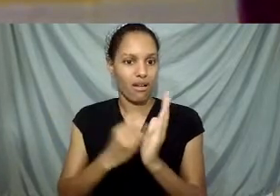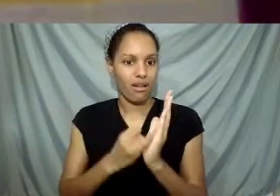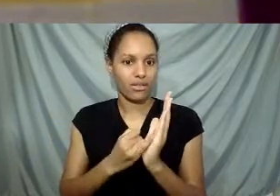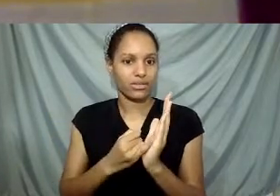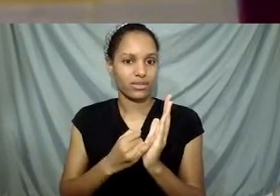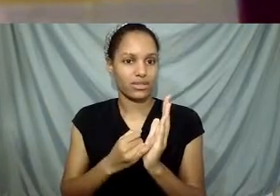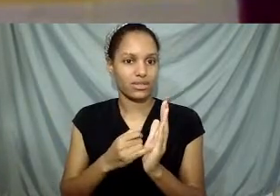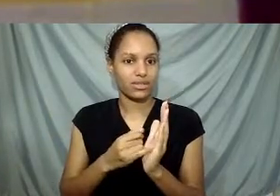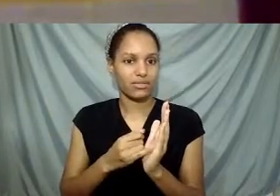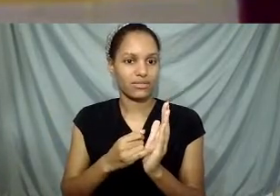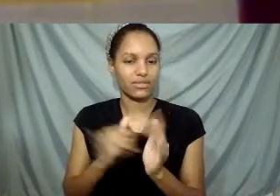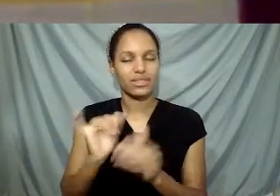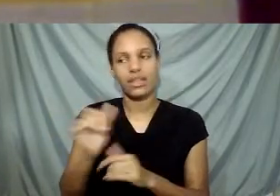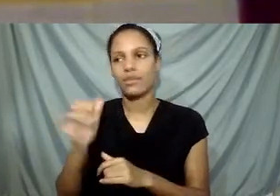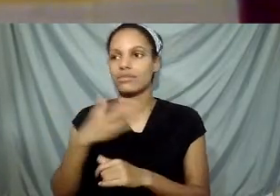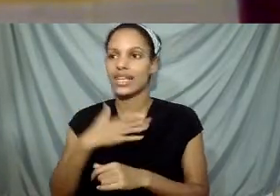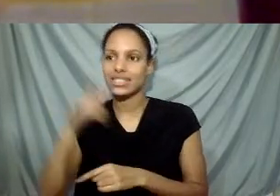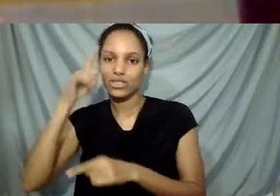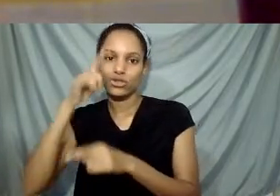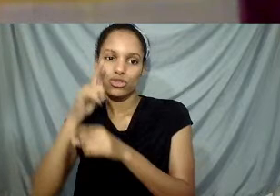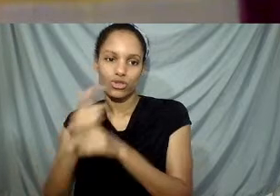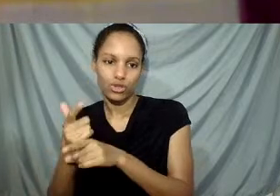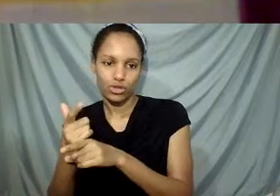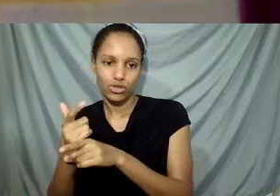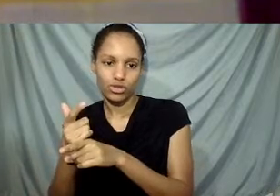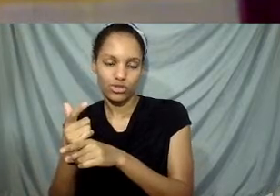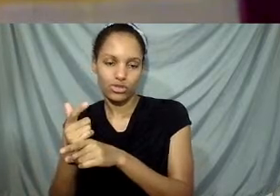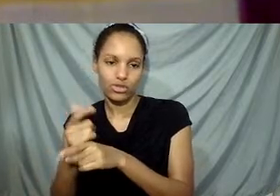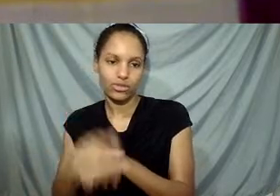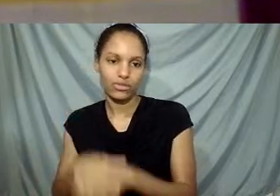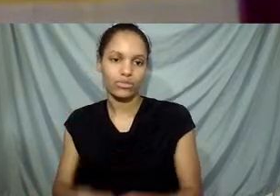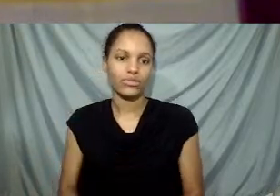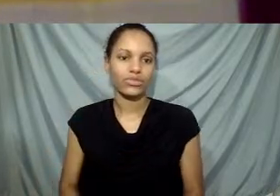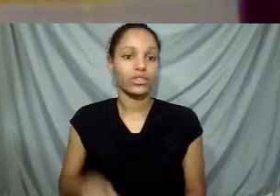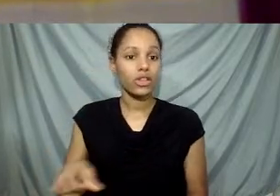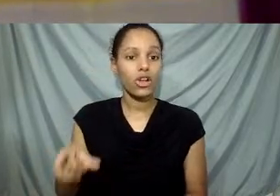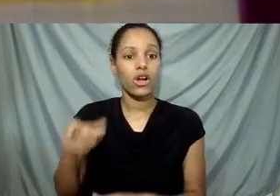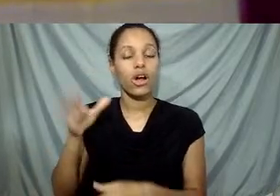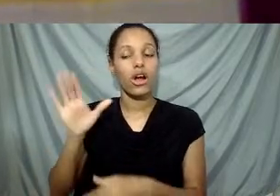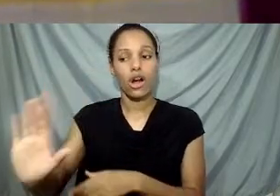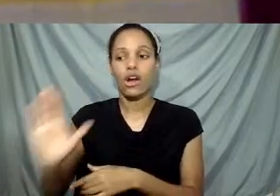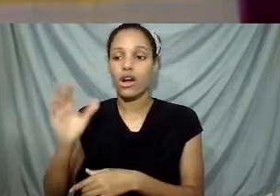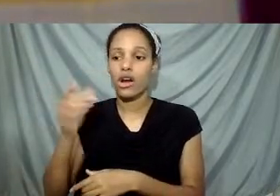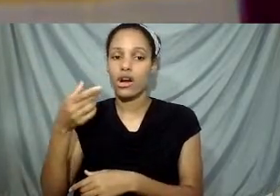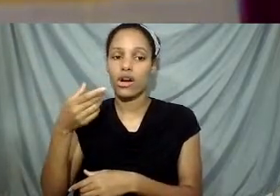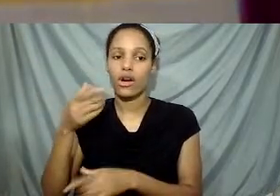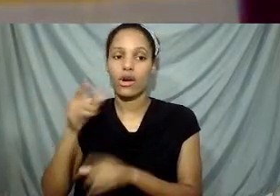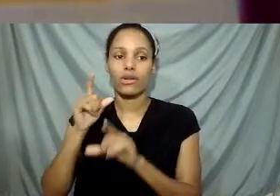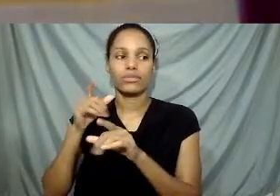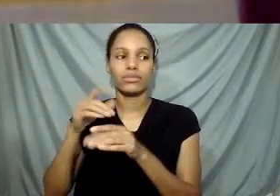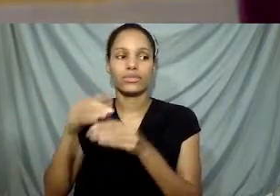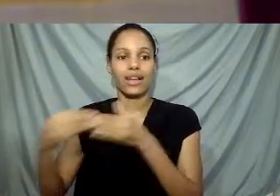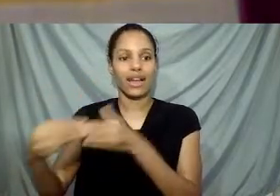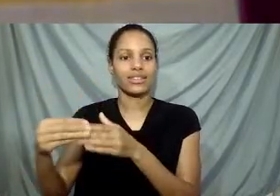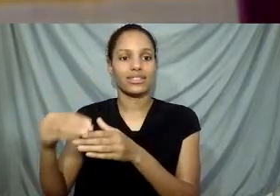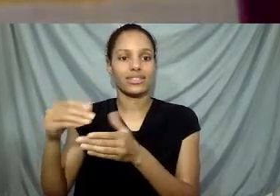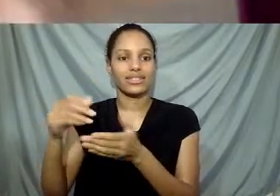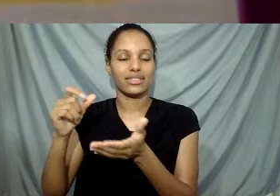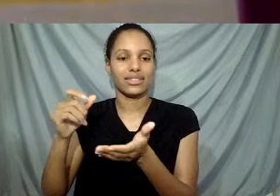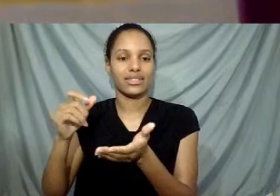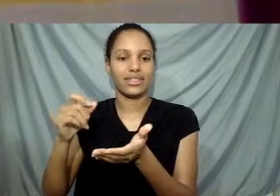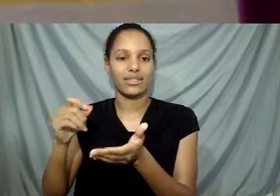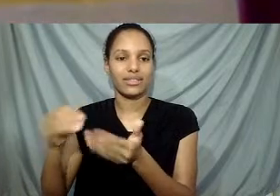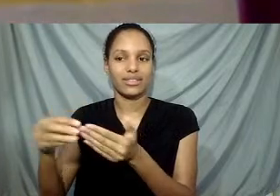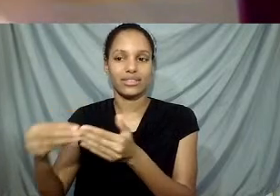had a guidance counselor who recognized her talents, who knew that she was very intelligent and could have gotten